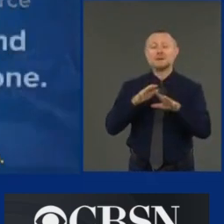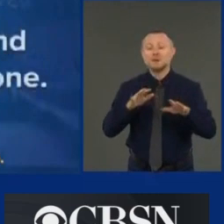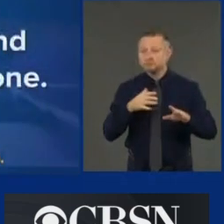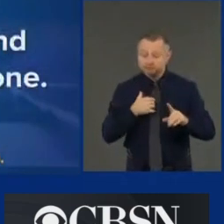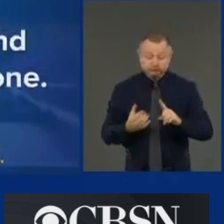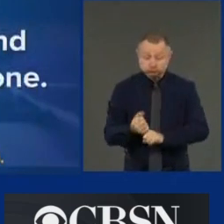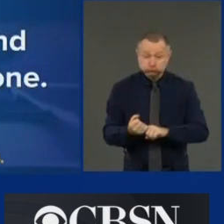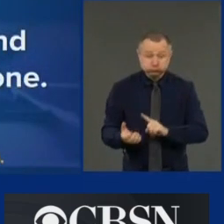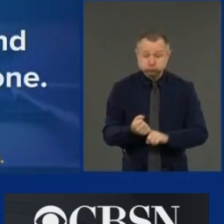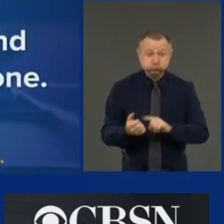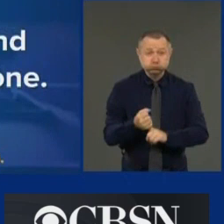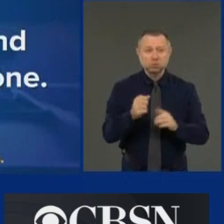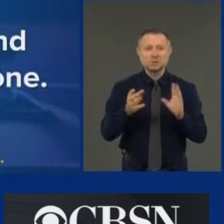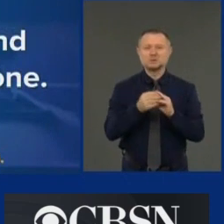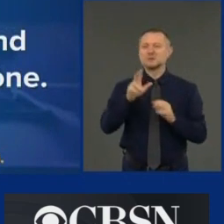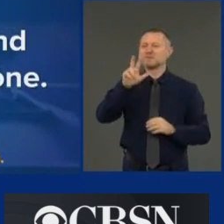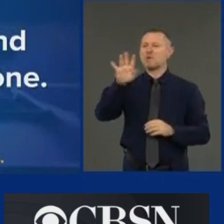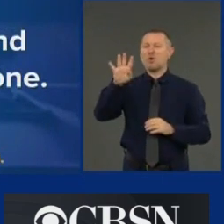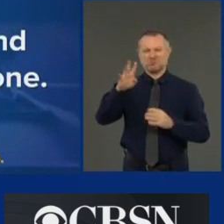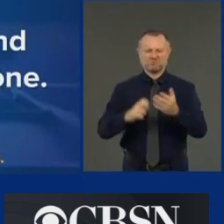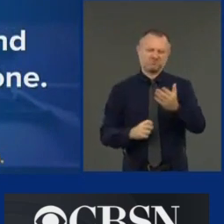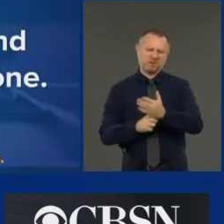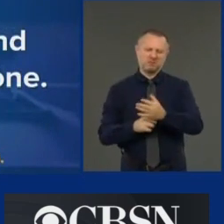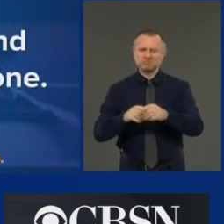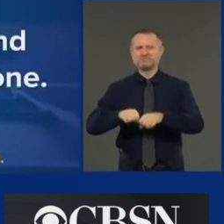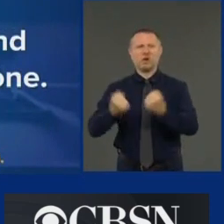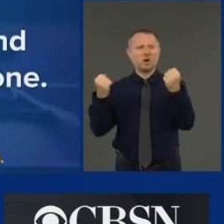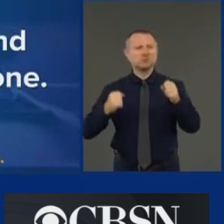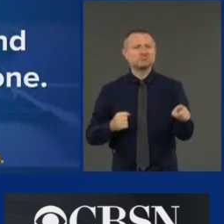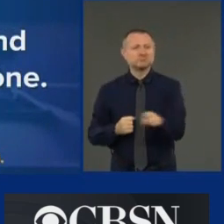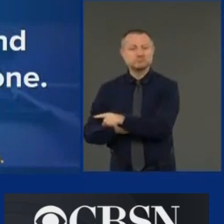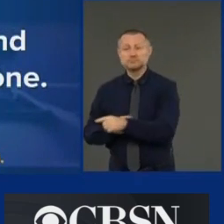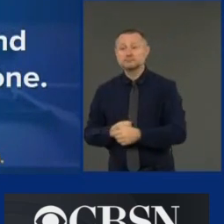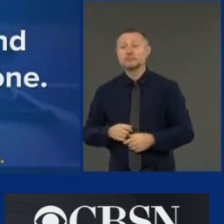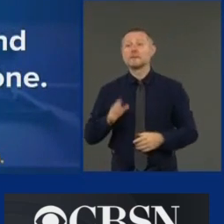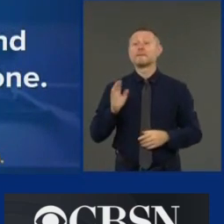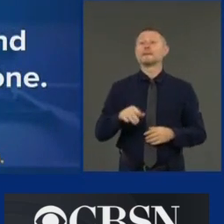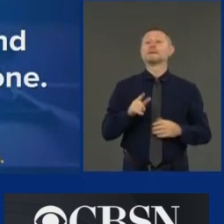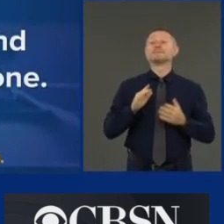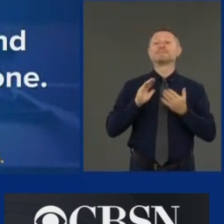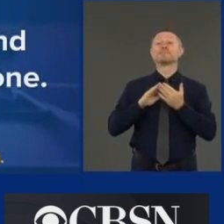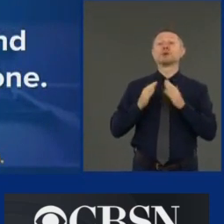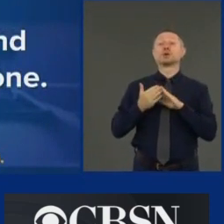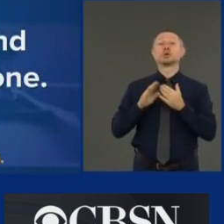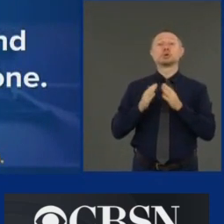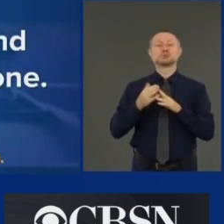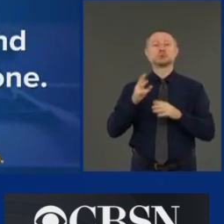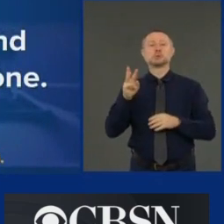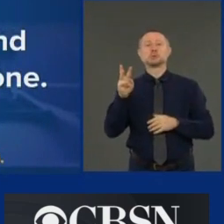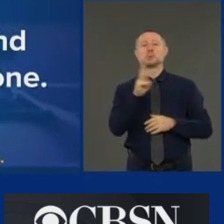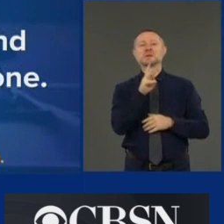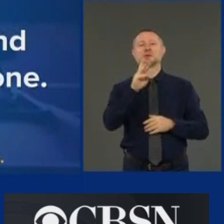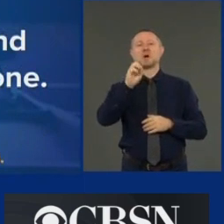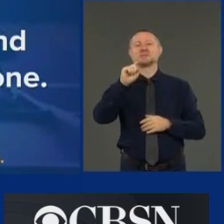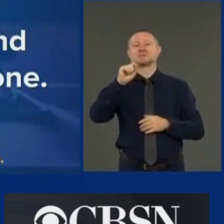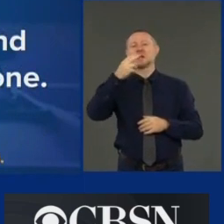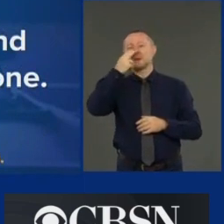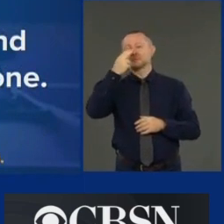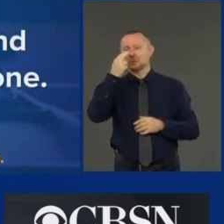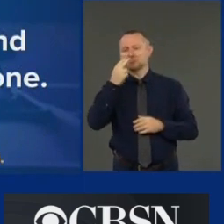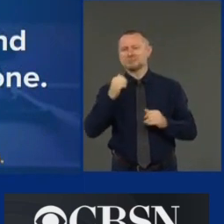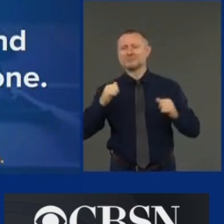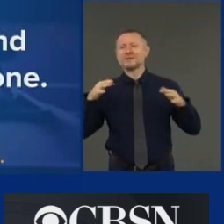violations. There was a drive-in in the village of West Hampton over the weekend. It was a